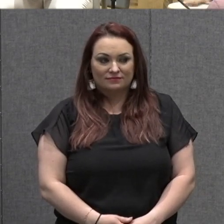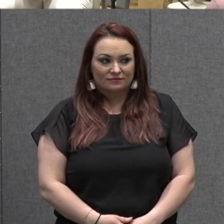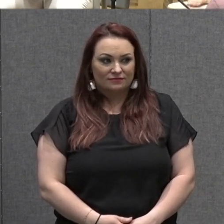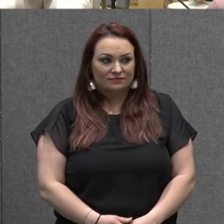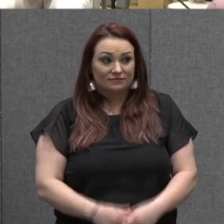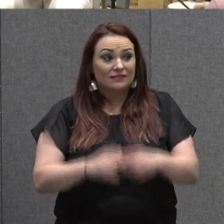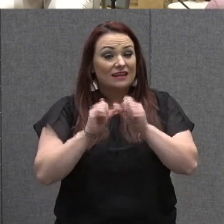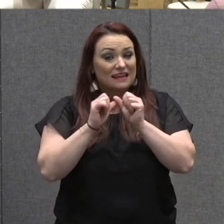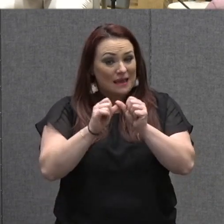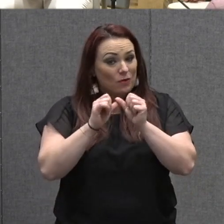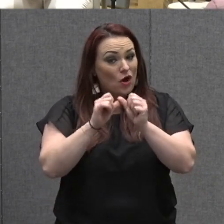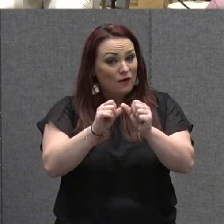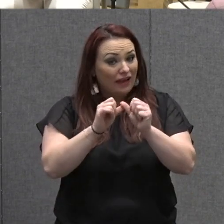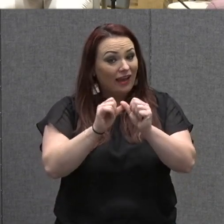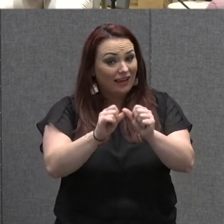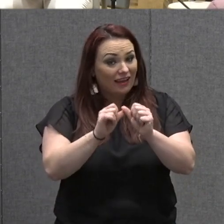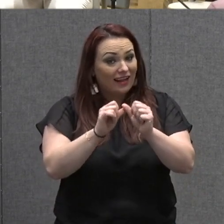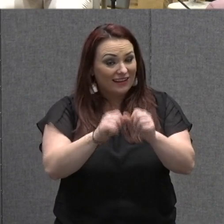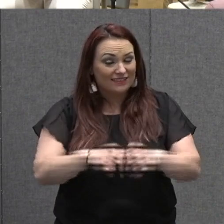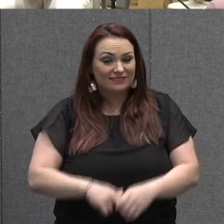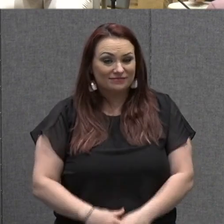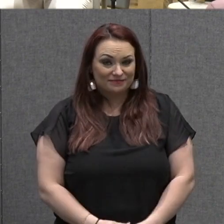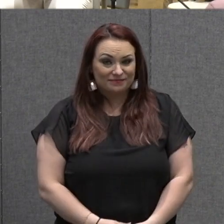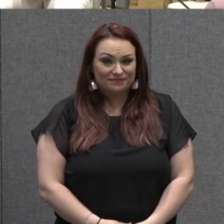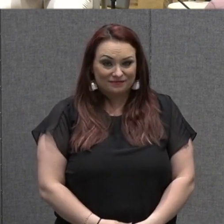Good. Keep that going a little bit more.